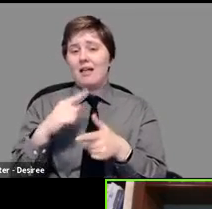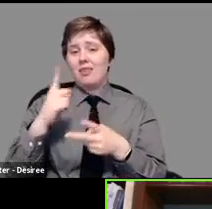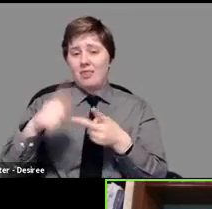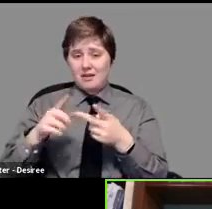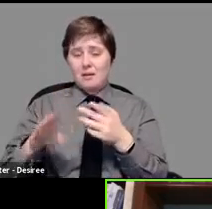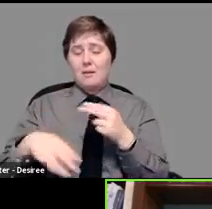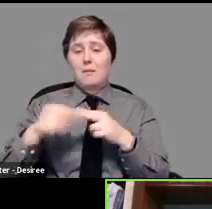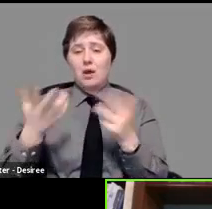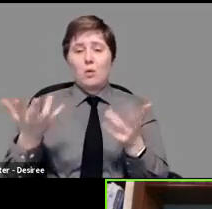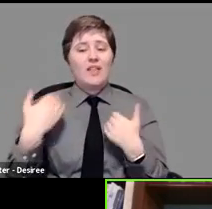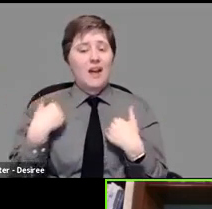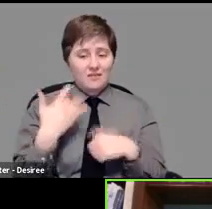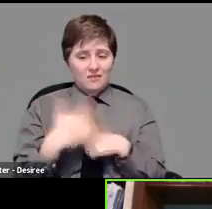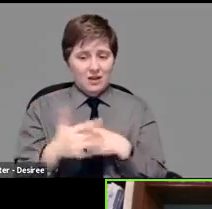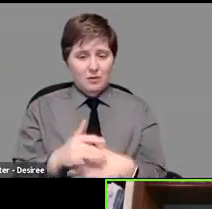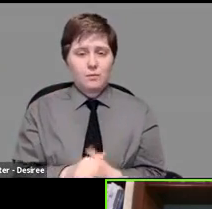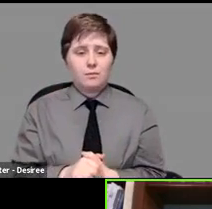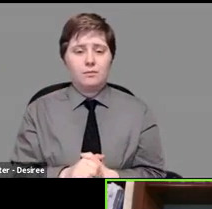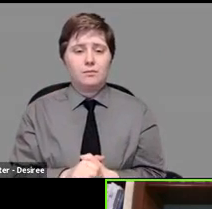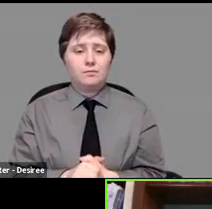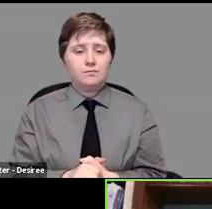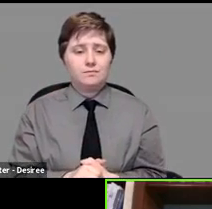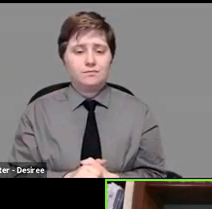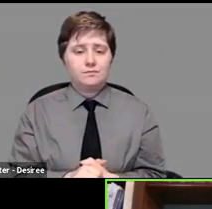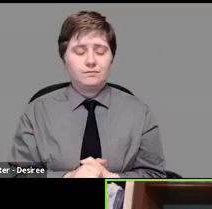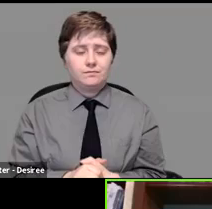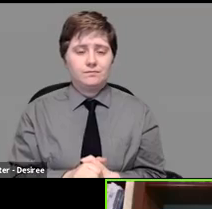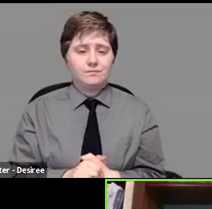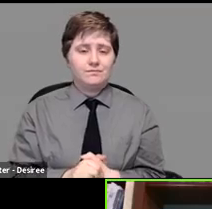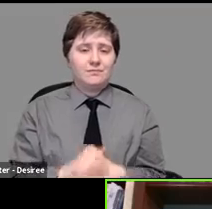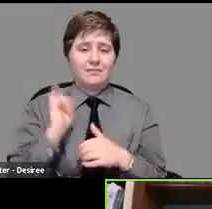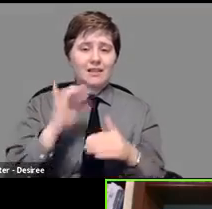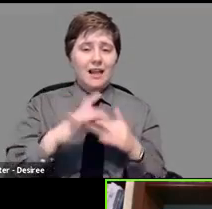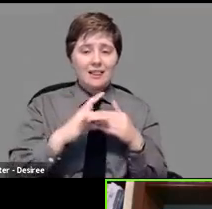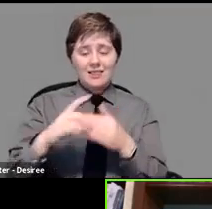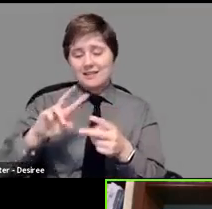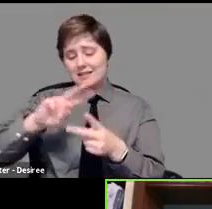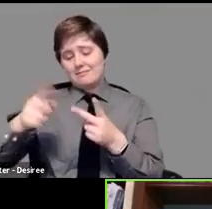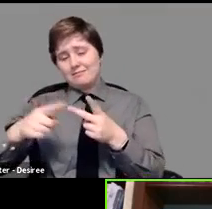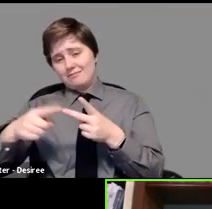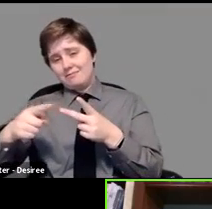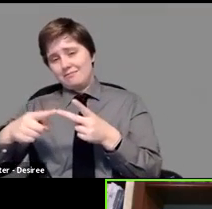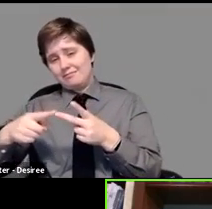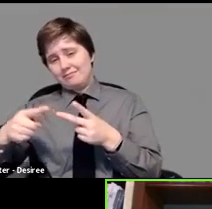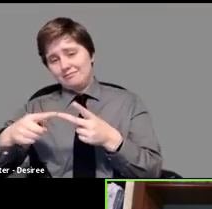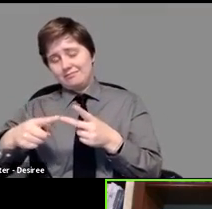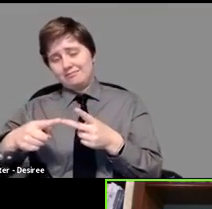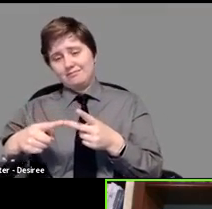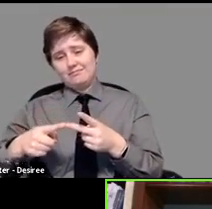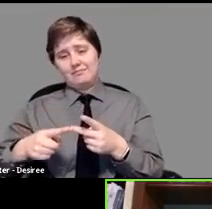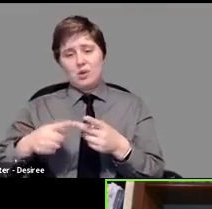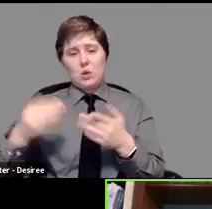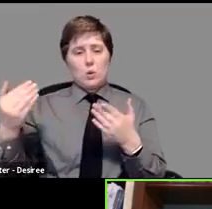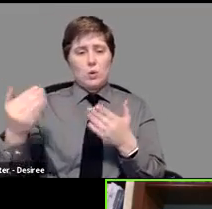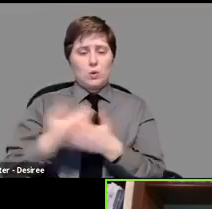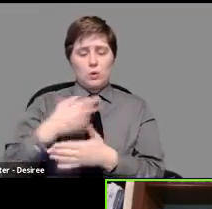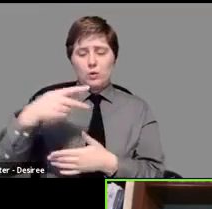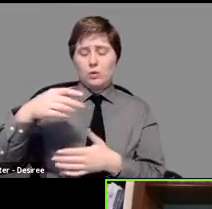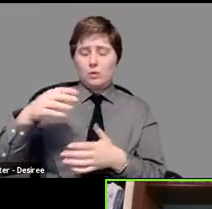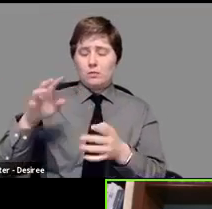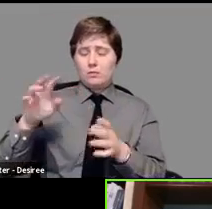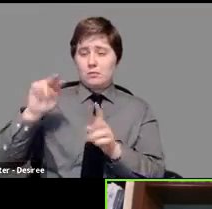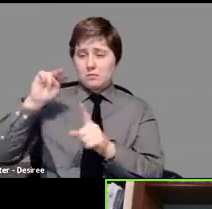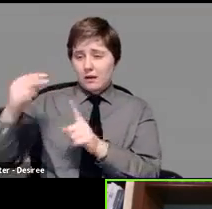they have. And that leads into the second point, which is the new paradigm on the other side of